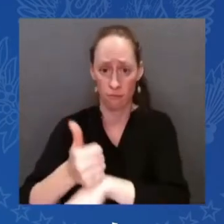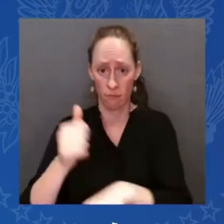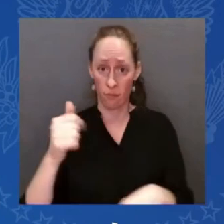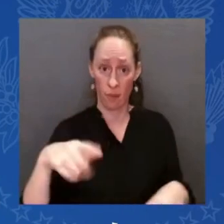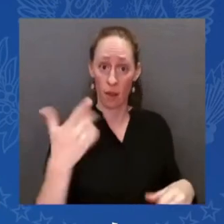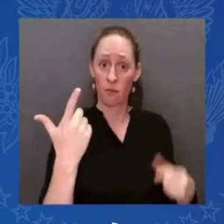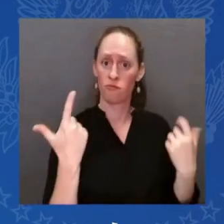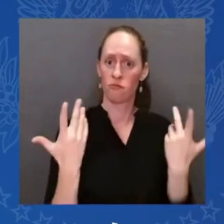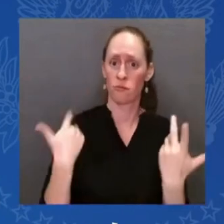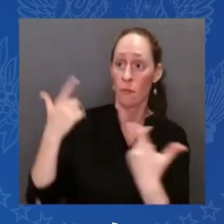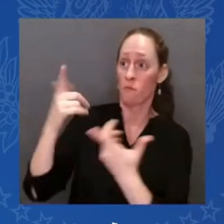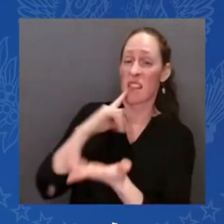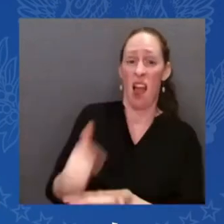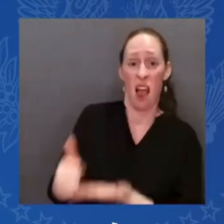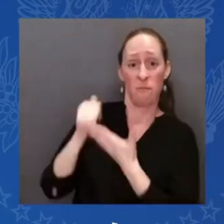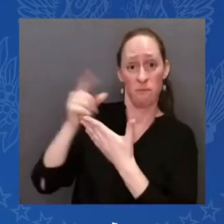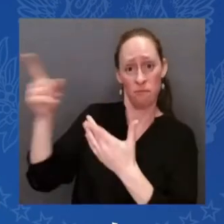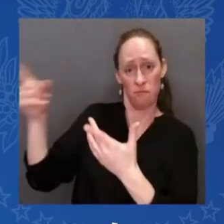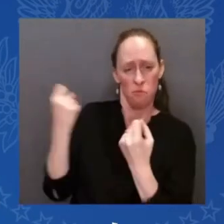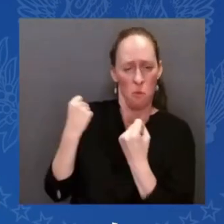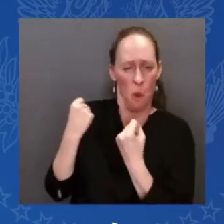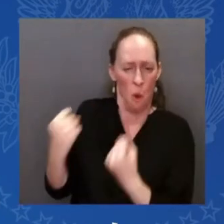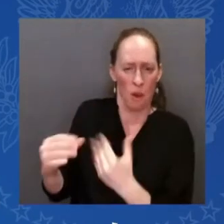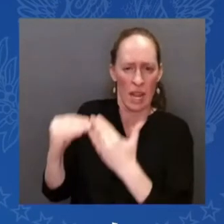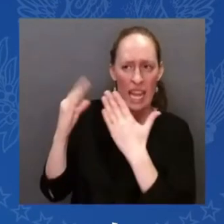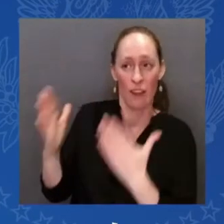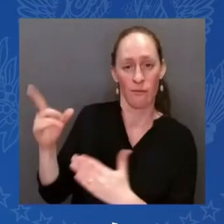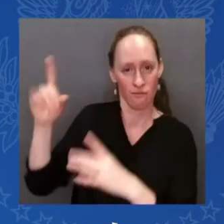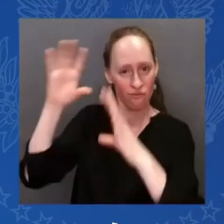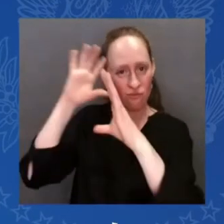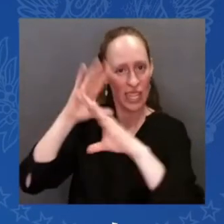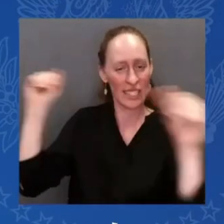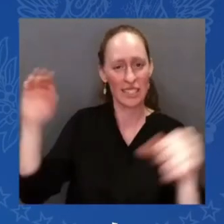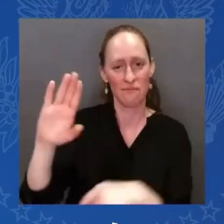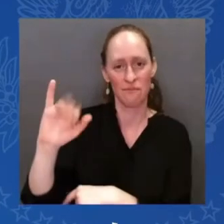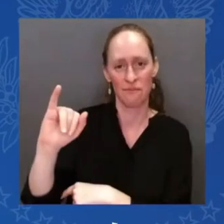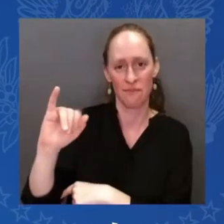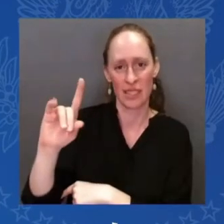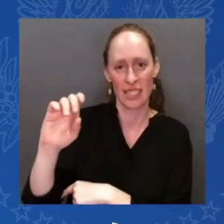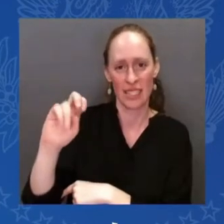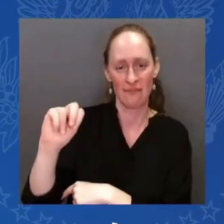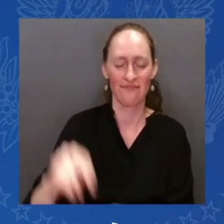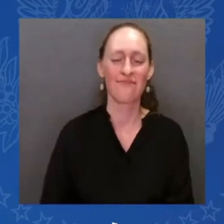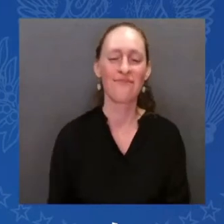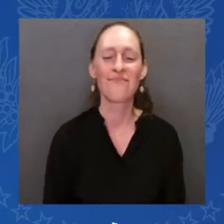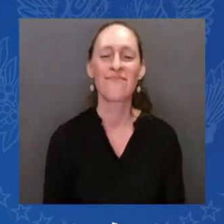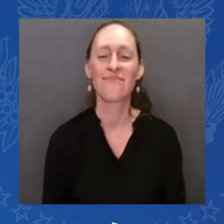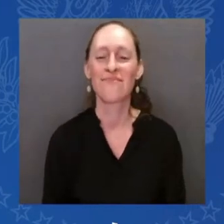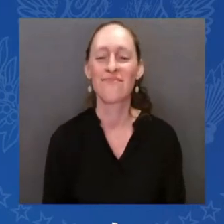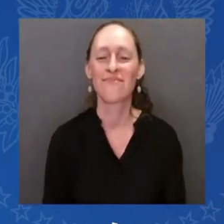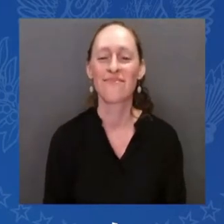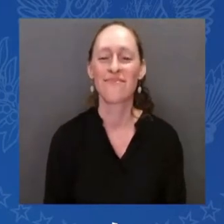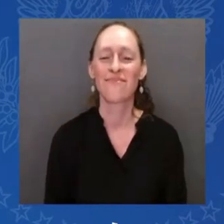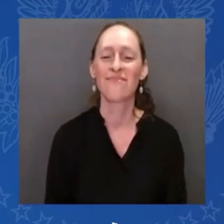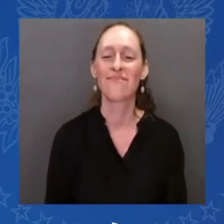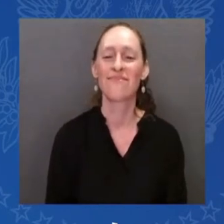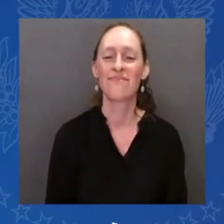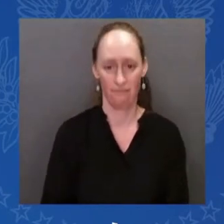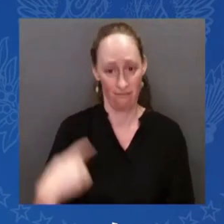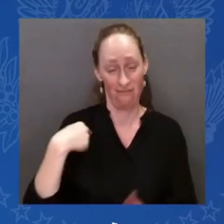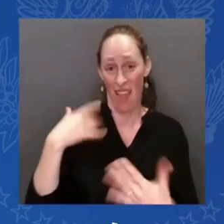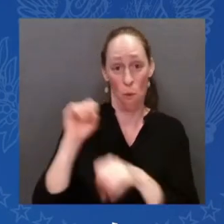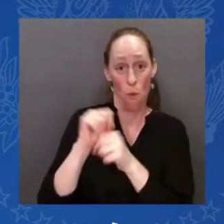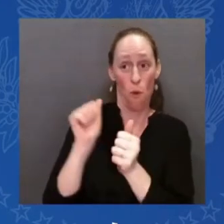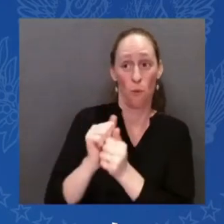So throughout Biden's career, I've been working with President Biden for many, many years, and it has always been a